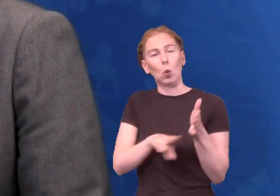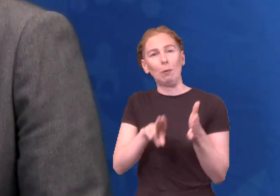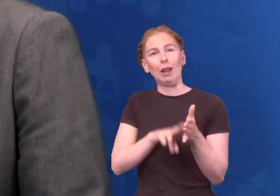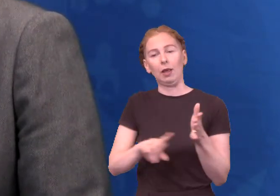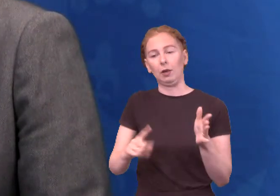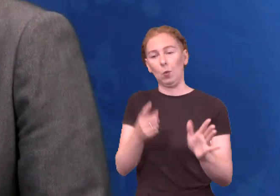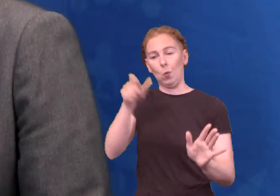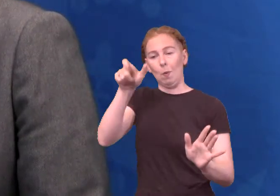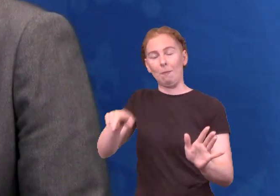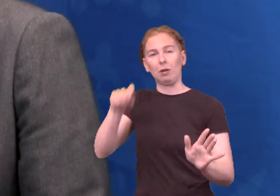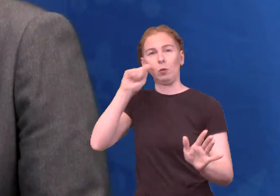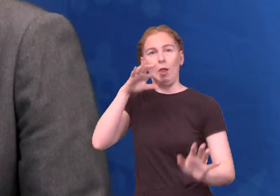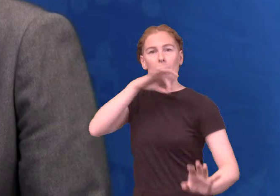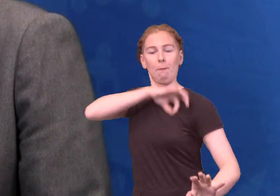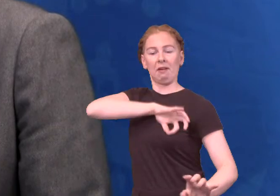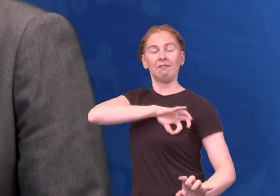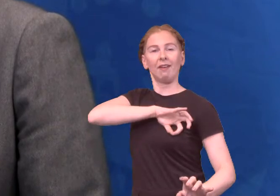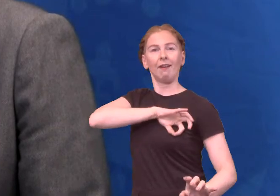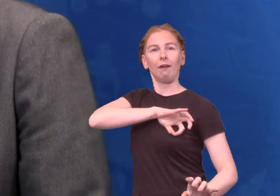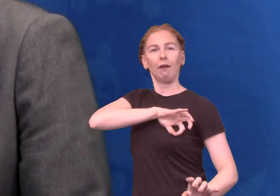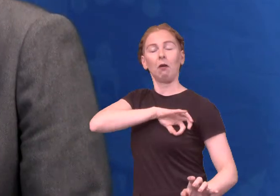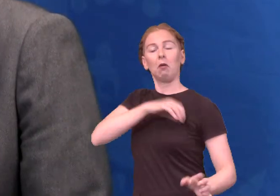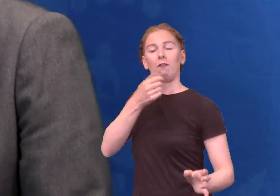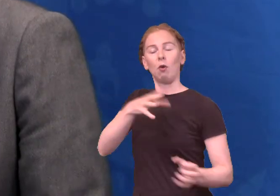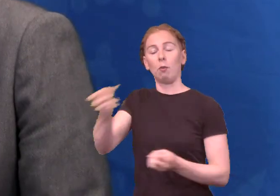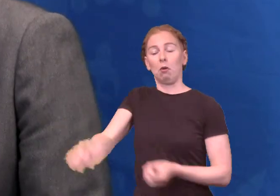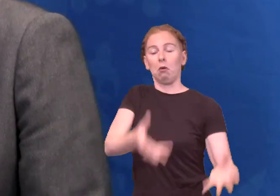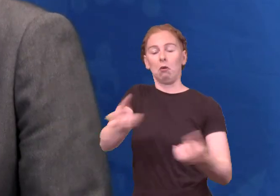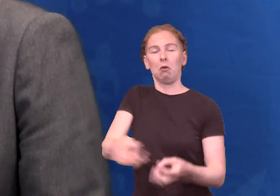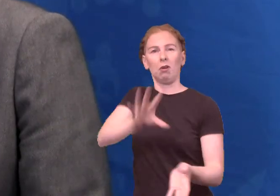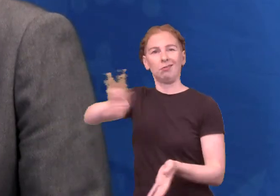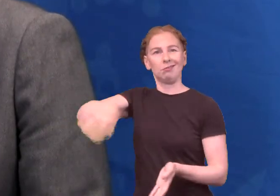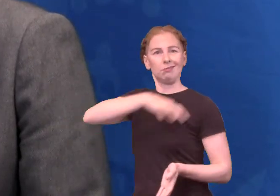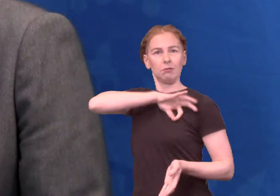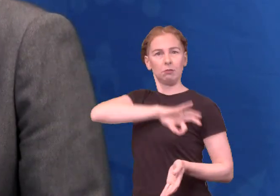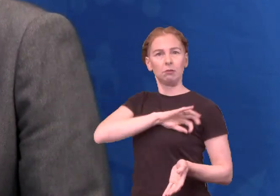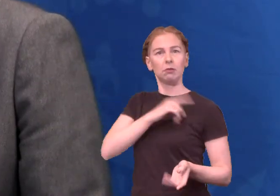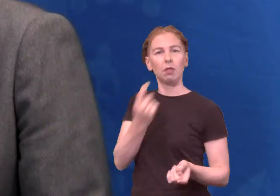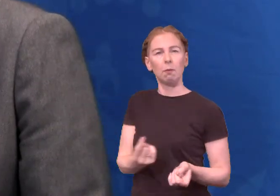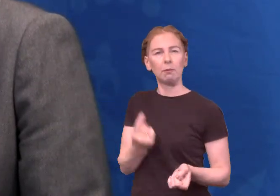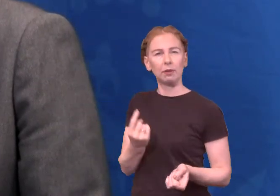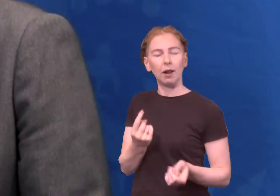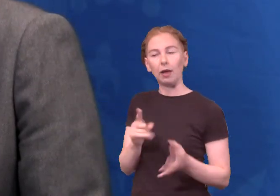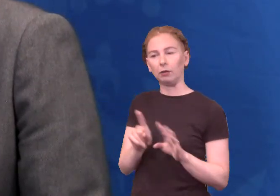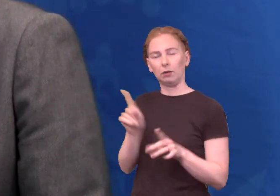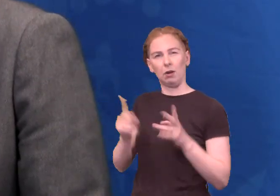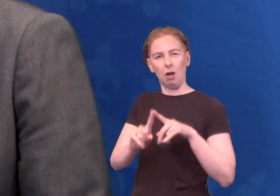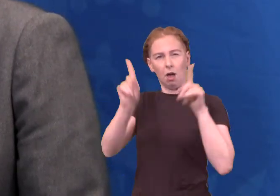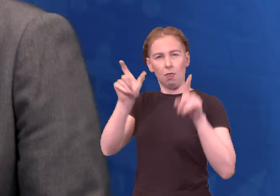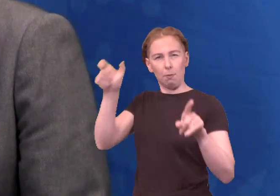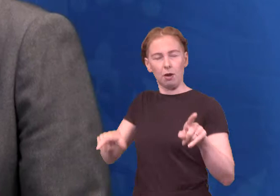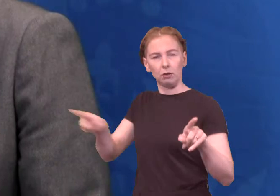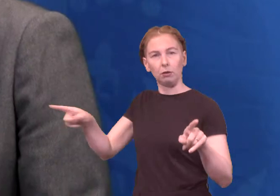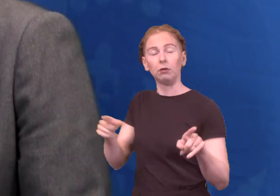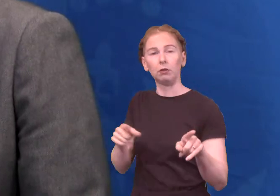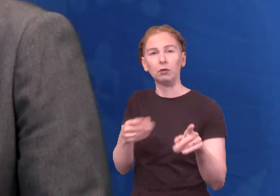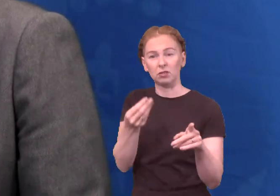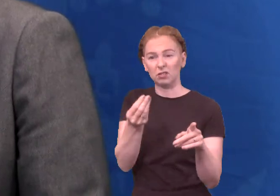financial rewards to be had from the actual trafficking process itself, so it can be extremely